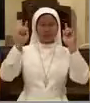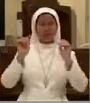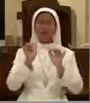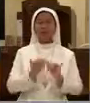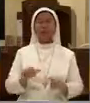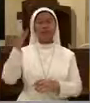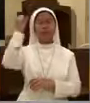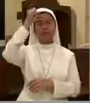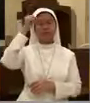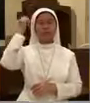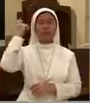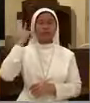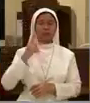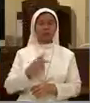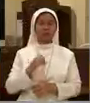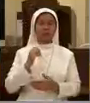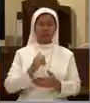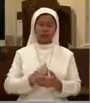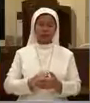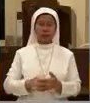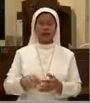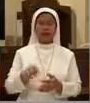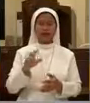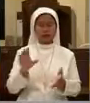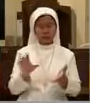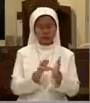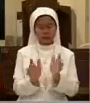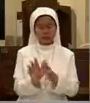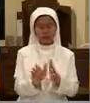Paul, in 1 Corinthians